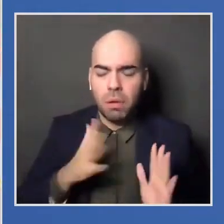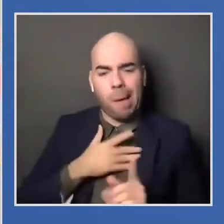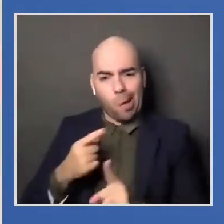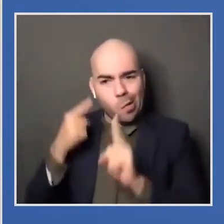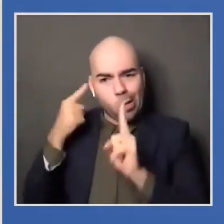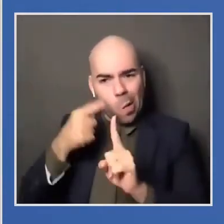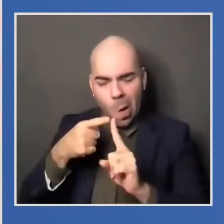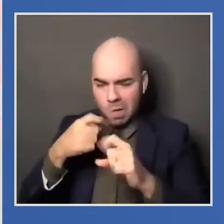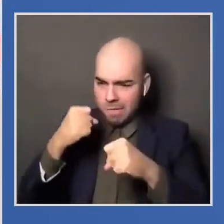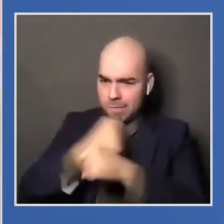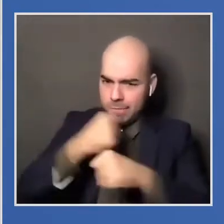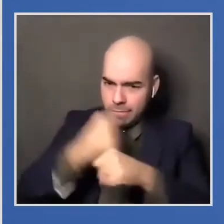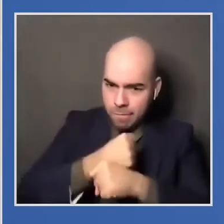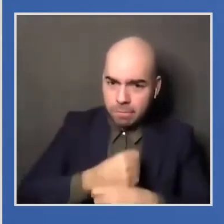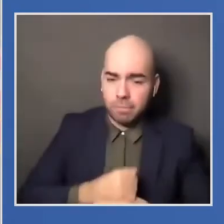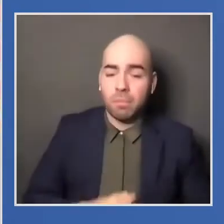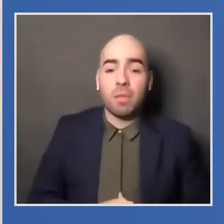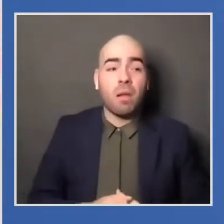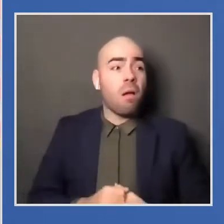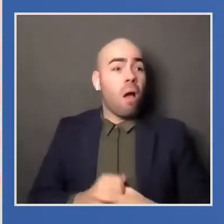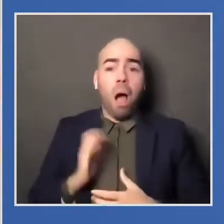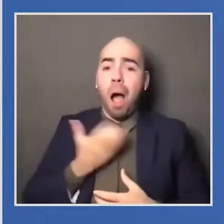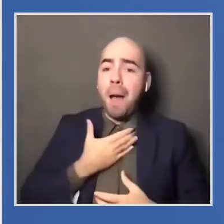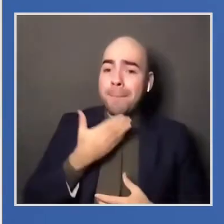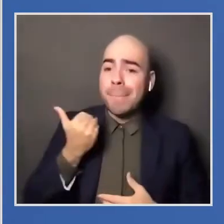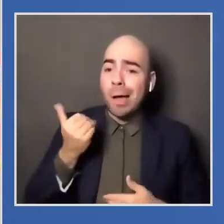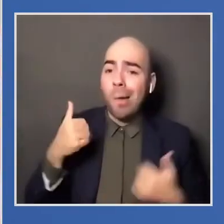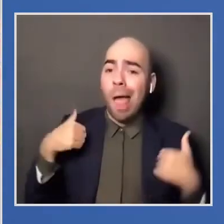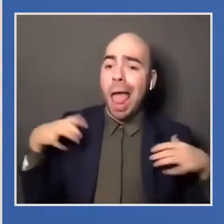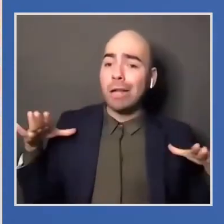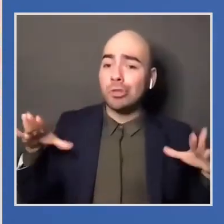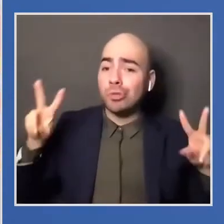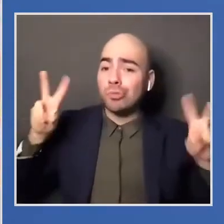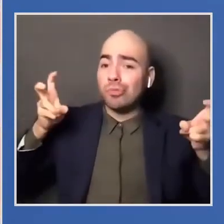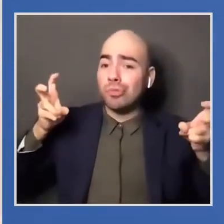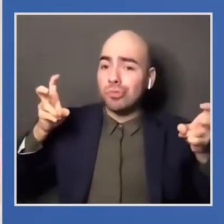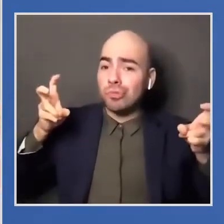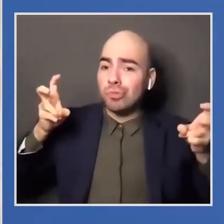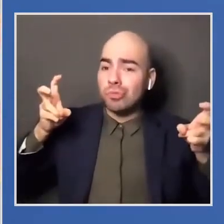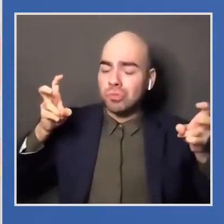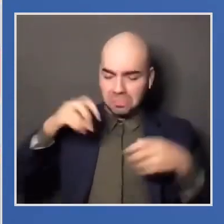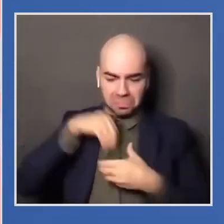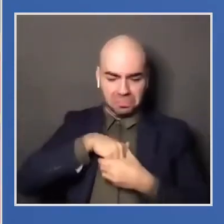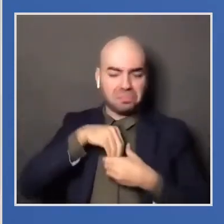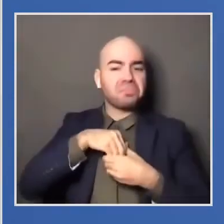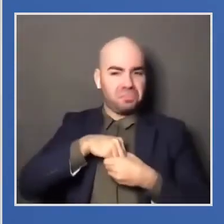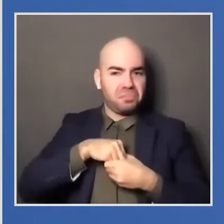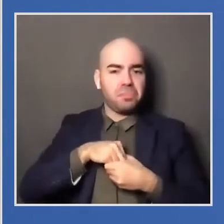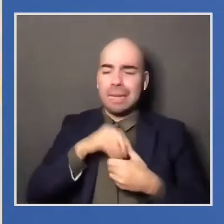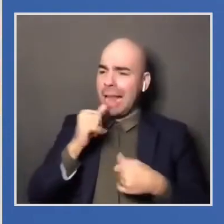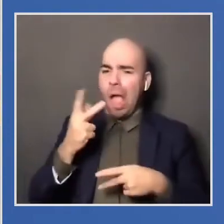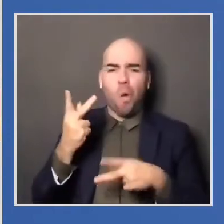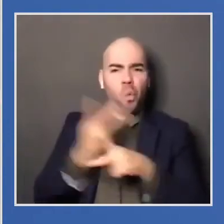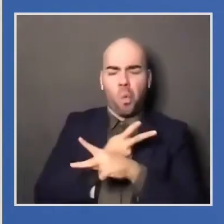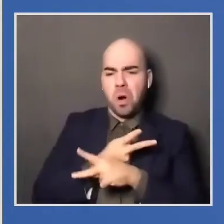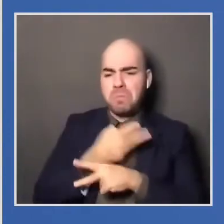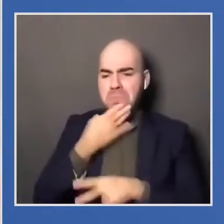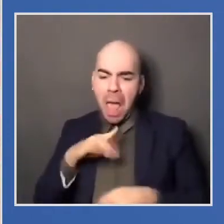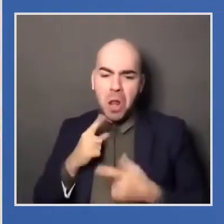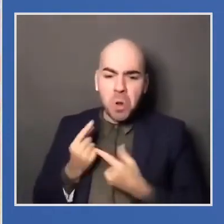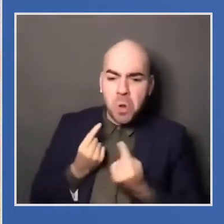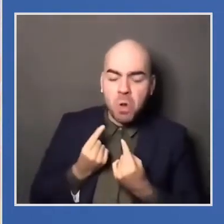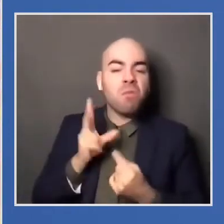that our better angels prevail over our worst instincts. I believe this election is about who we are as a